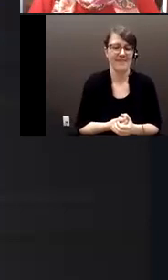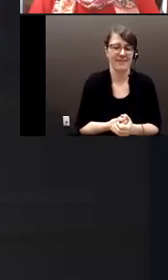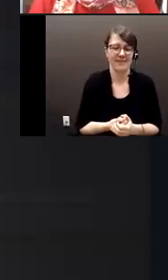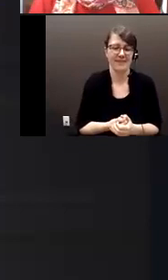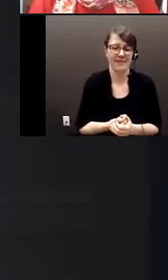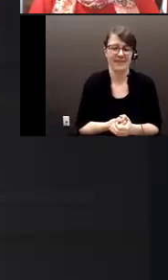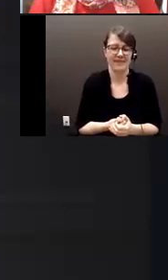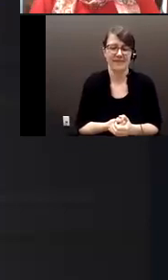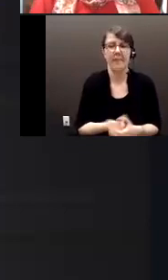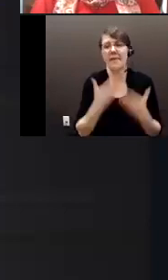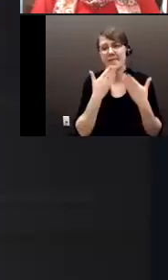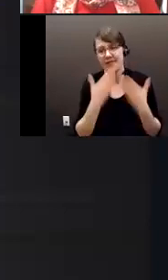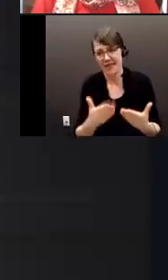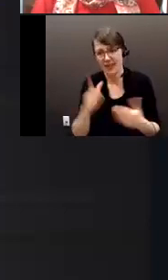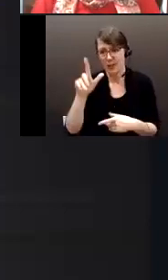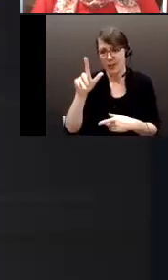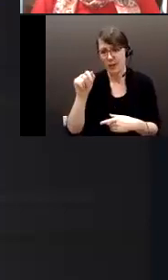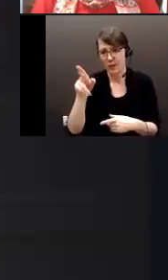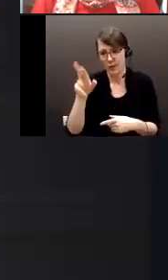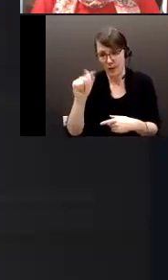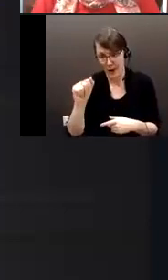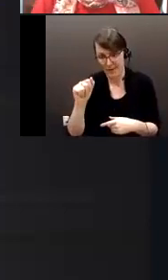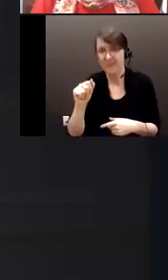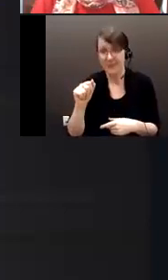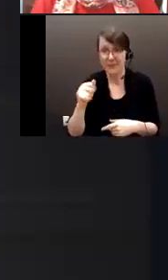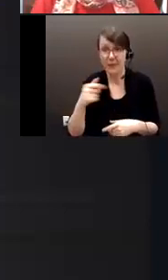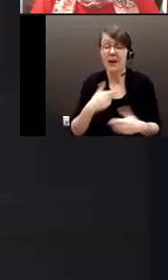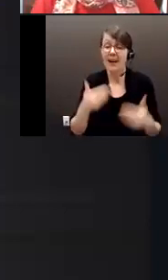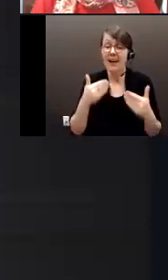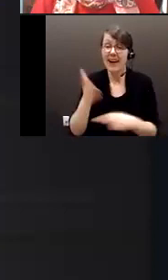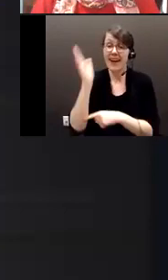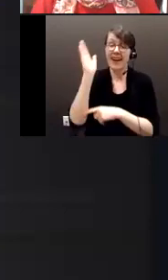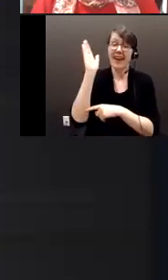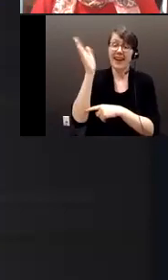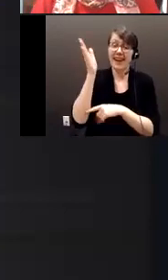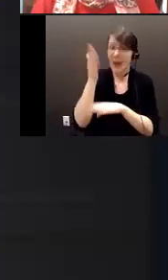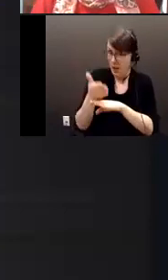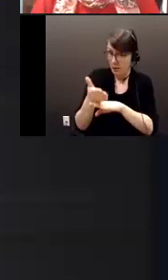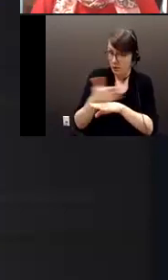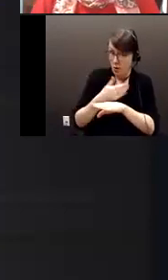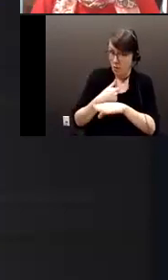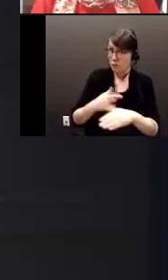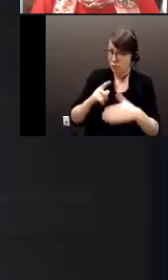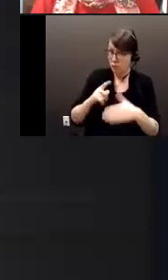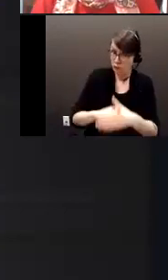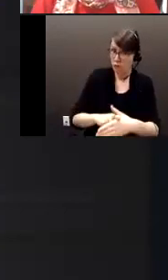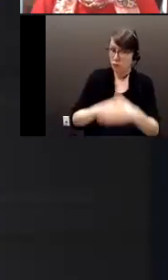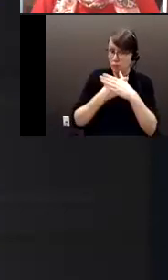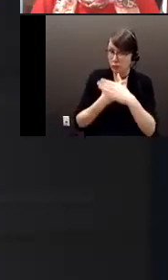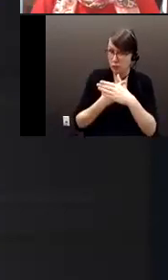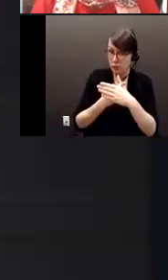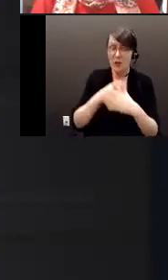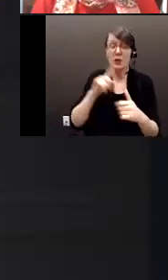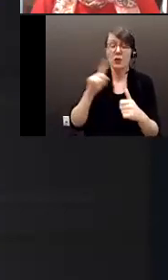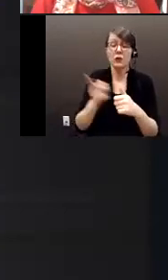very much, Laura. And before I begin with talking about anything, the very first thing that I want to